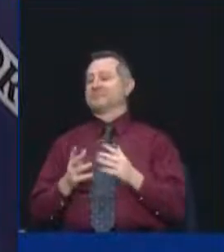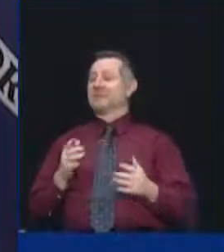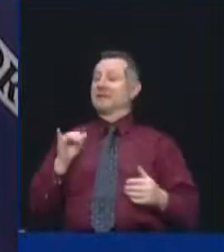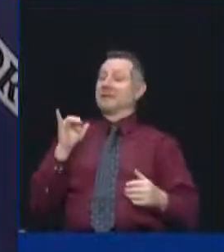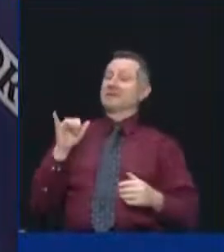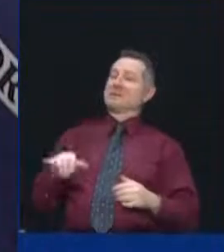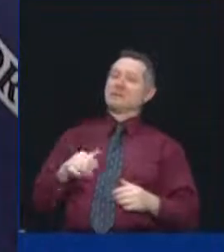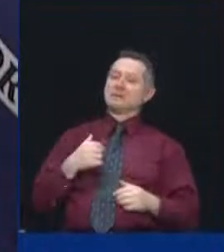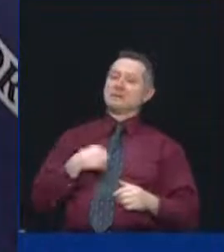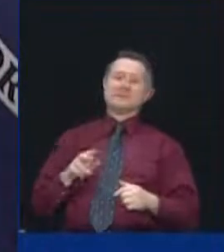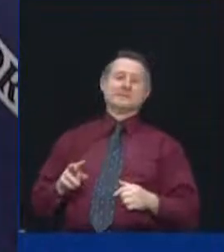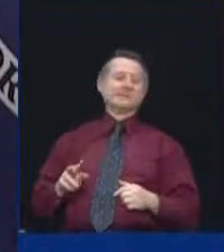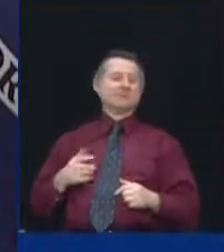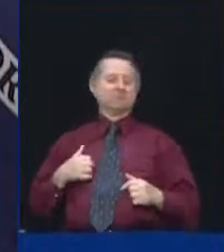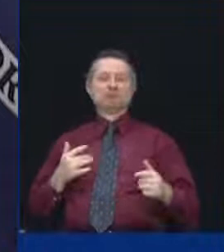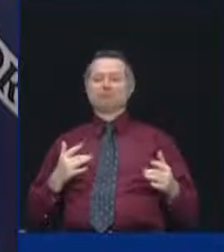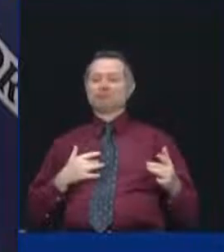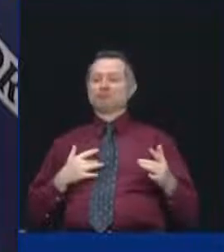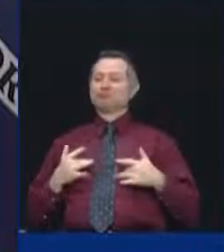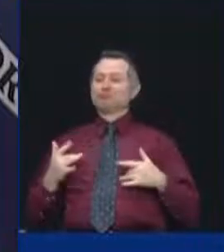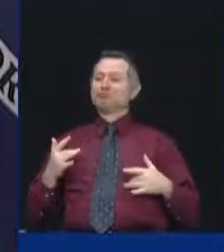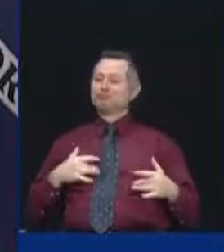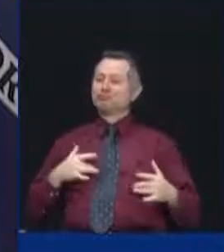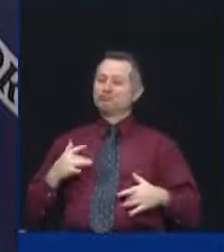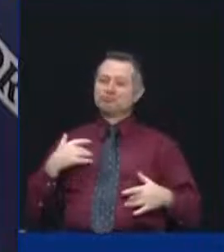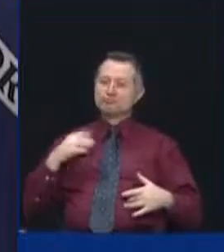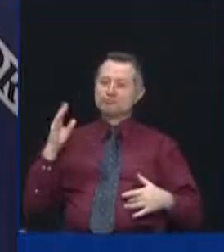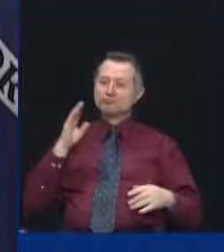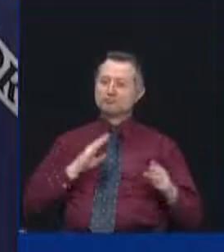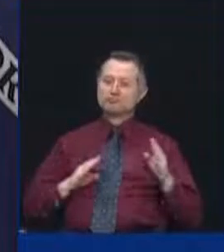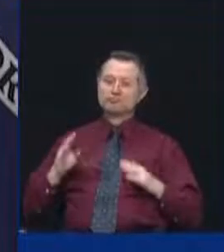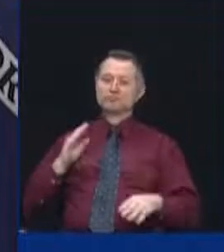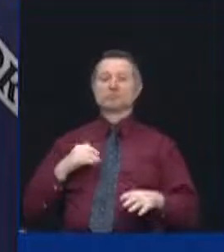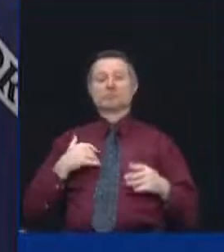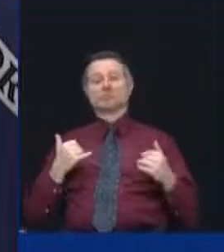me. We're at about 60%